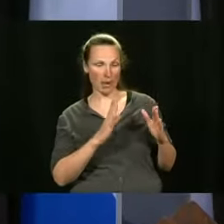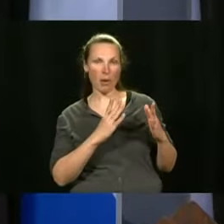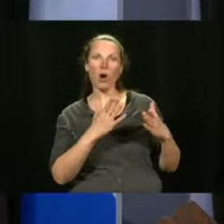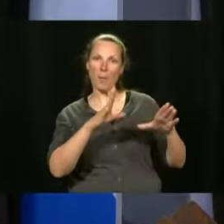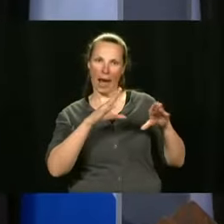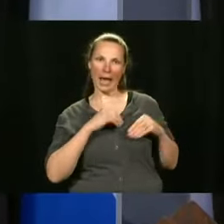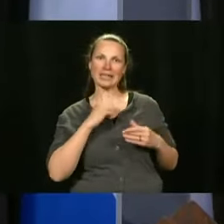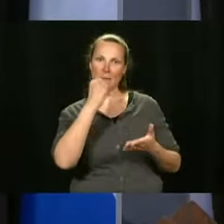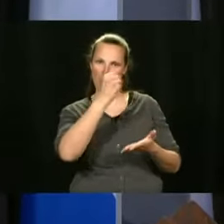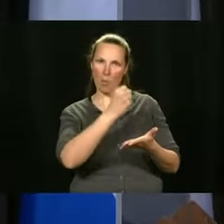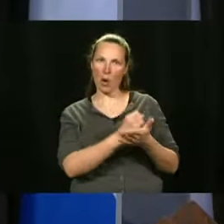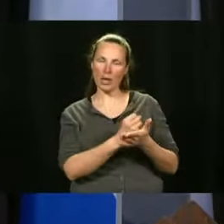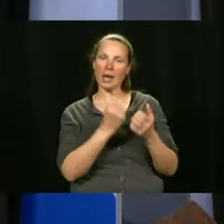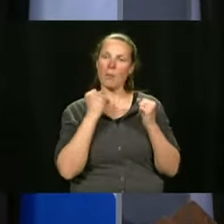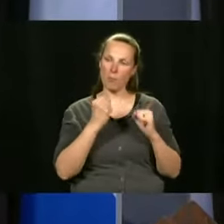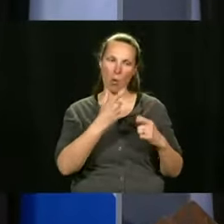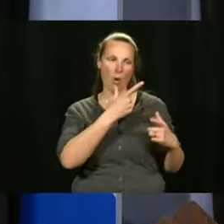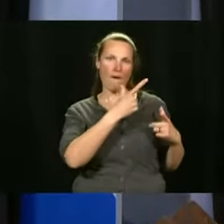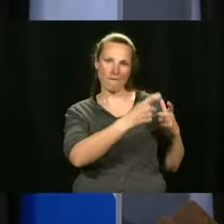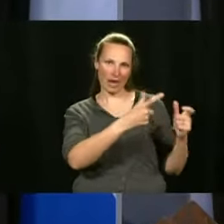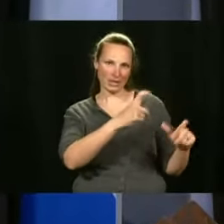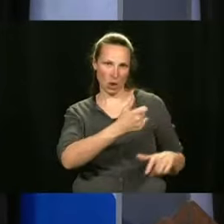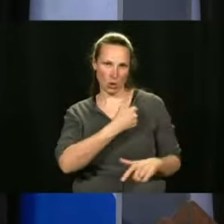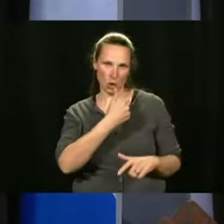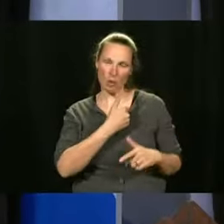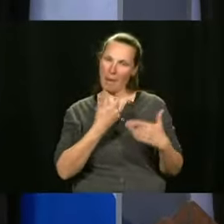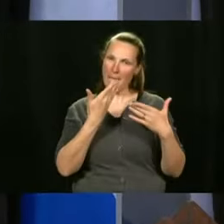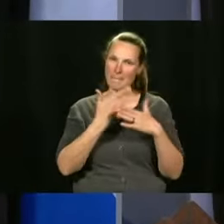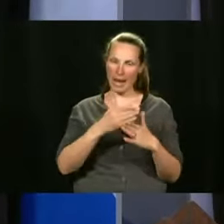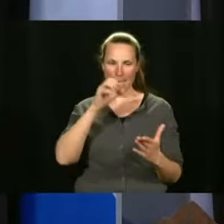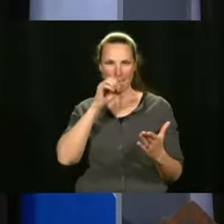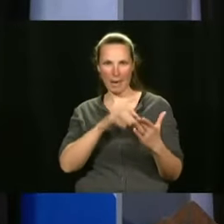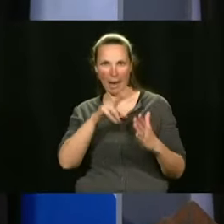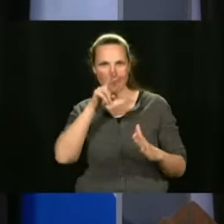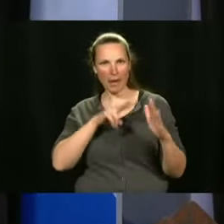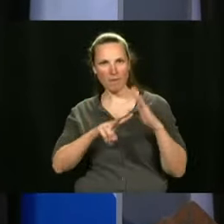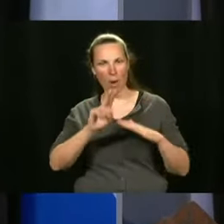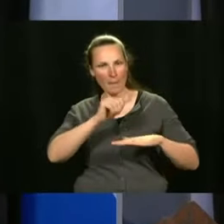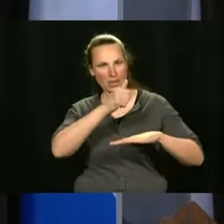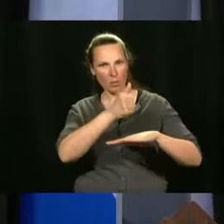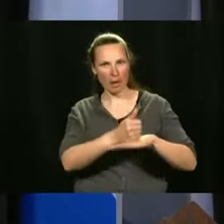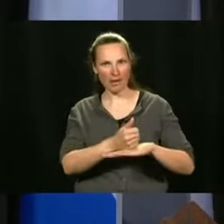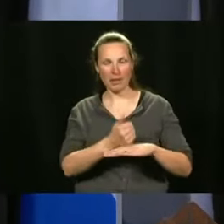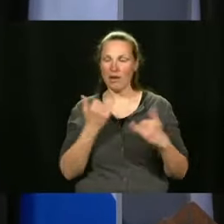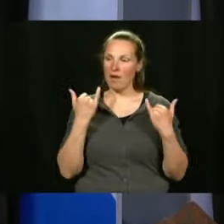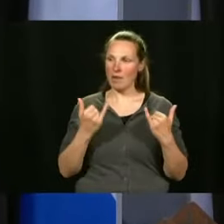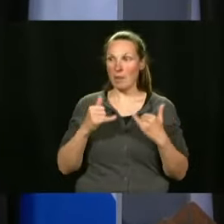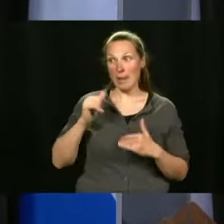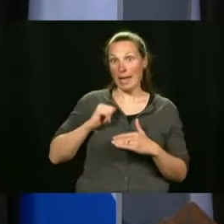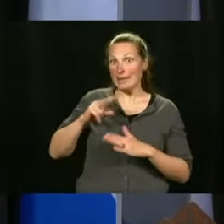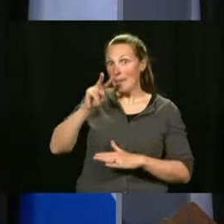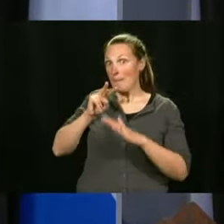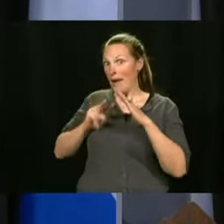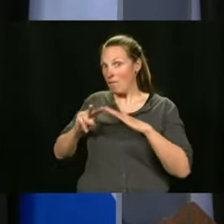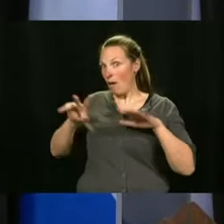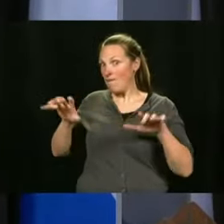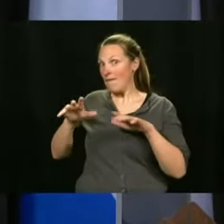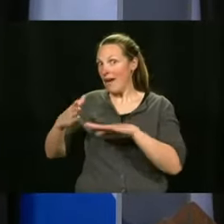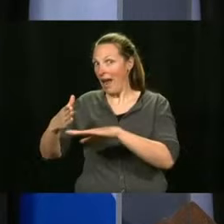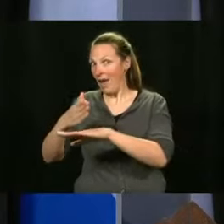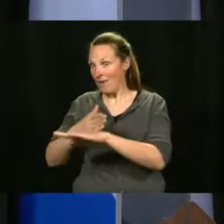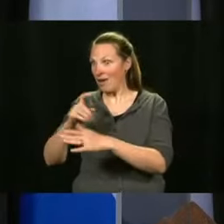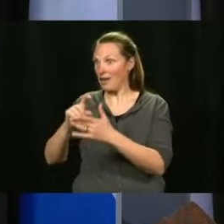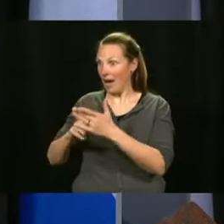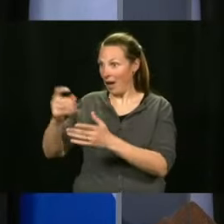If Moderna is going to be approved, we'll be able to move forward with that. But there is a plan. There are some plans in place, and those are the plans that we are trying to anticipate. Thank you.